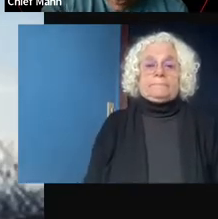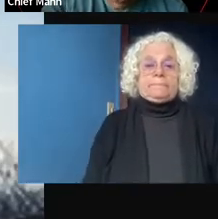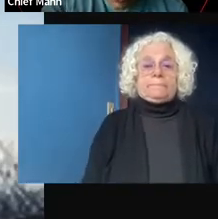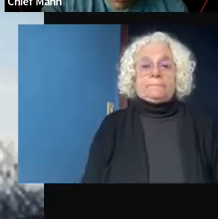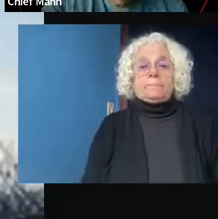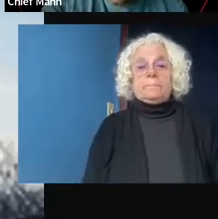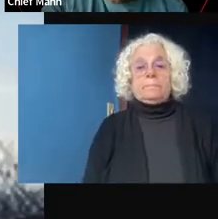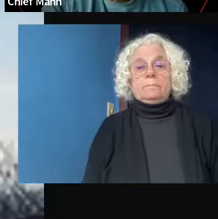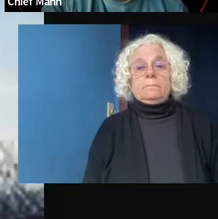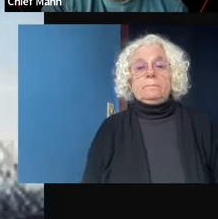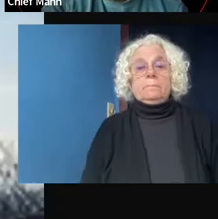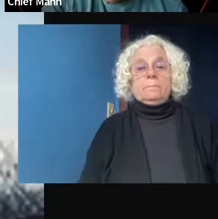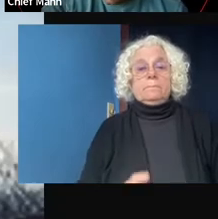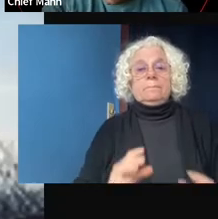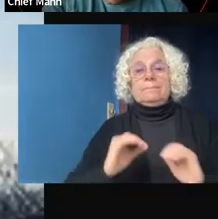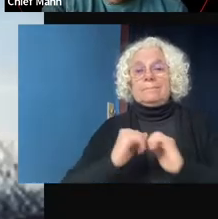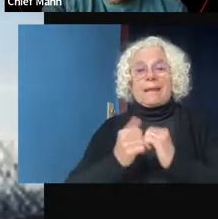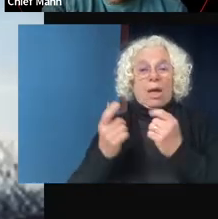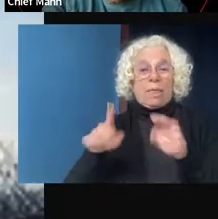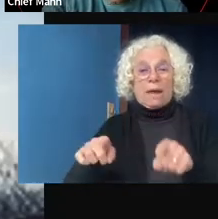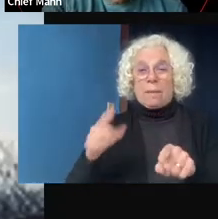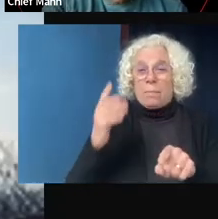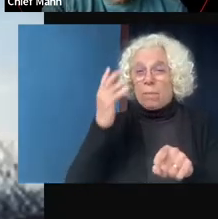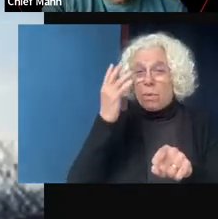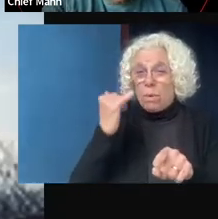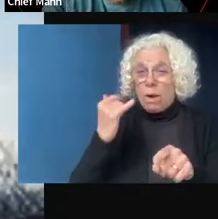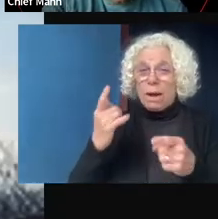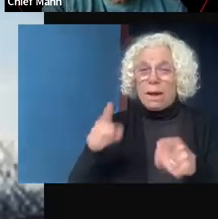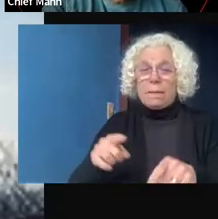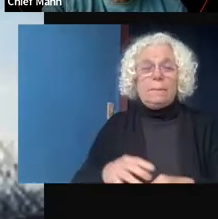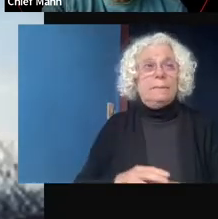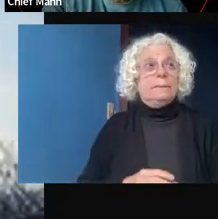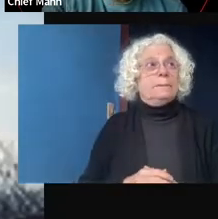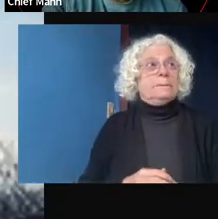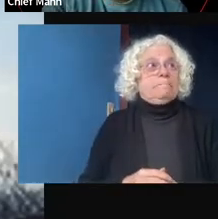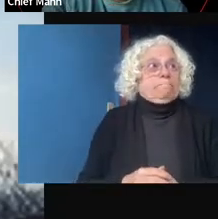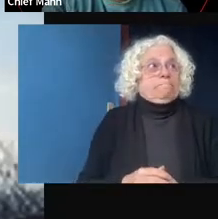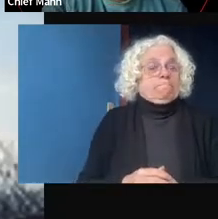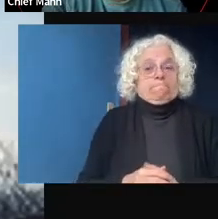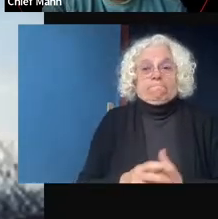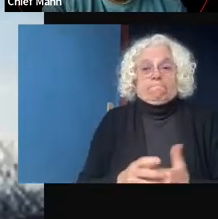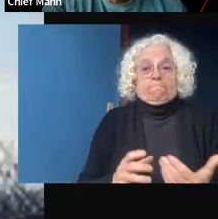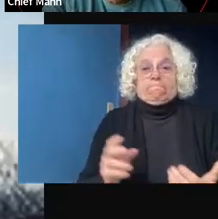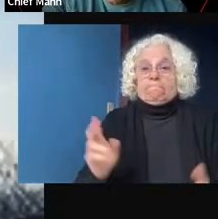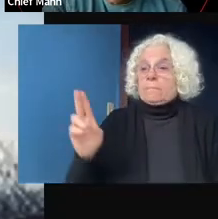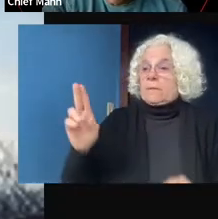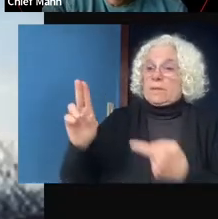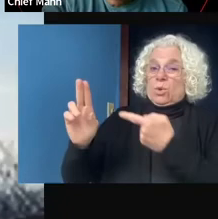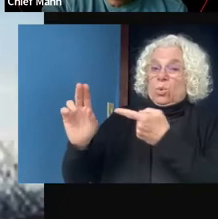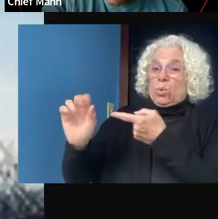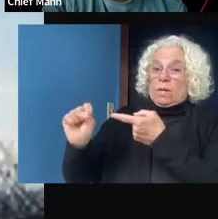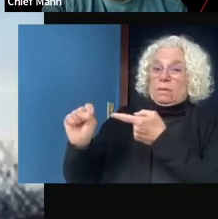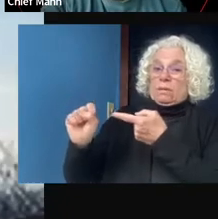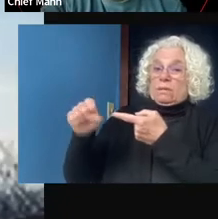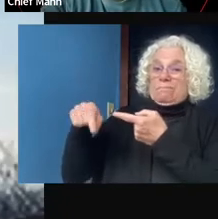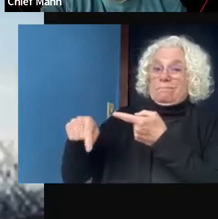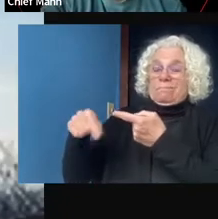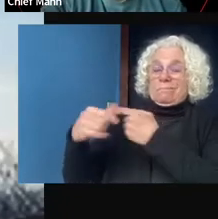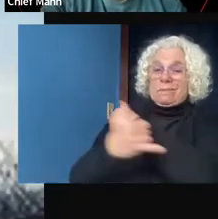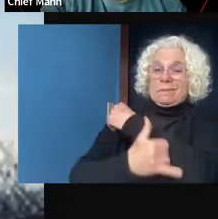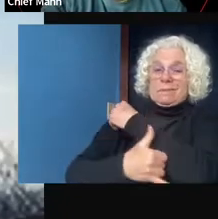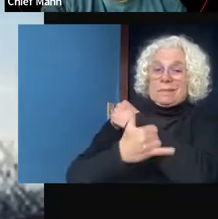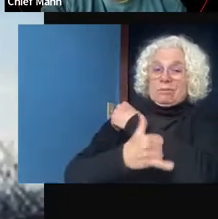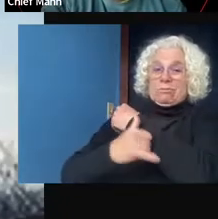how we got to where we are is because, you know, the United States wasn't founded in